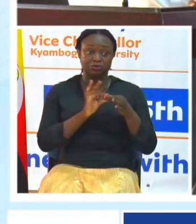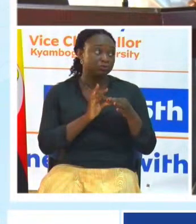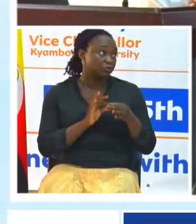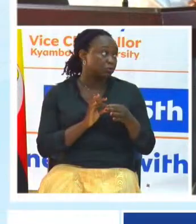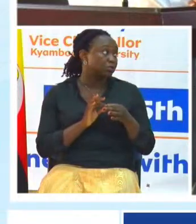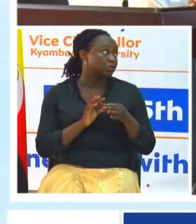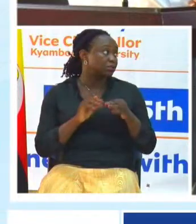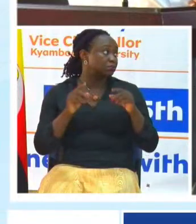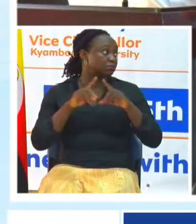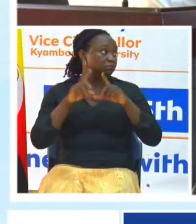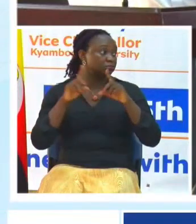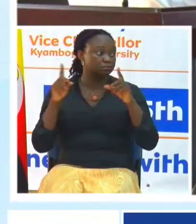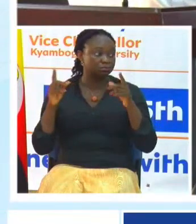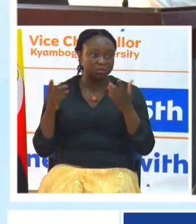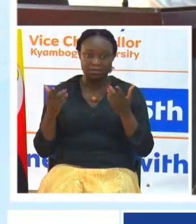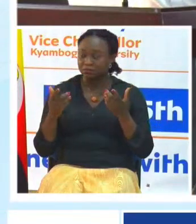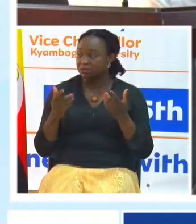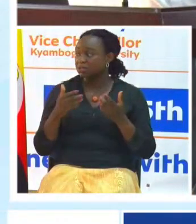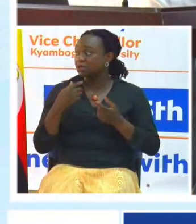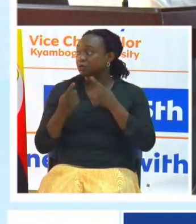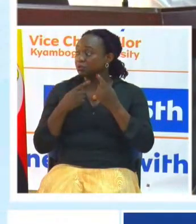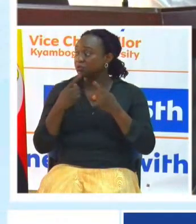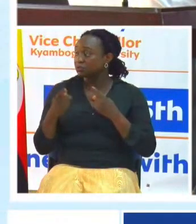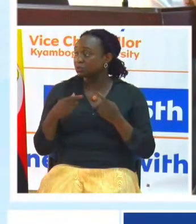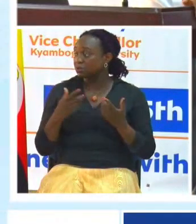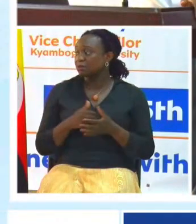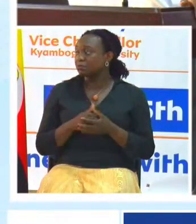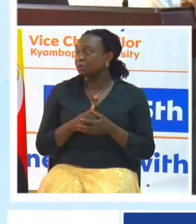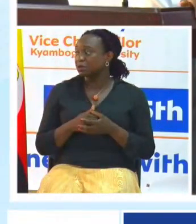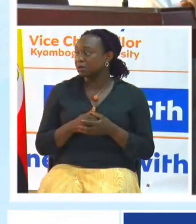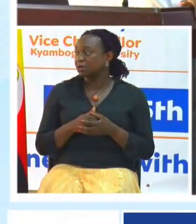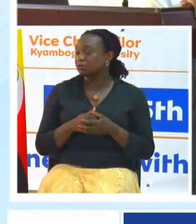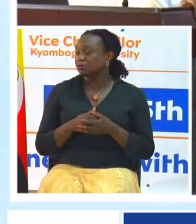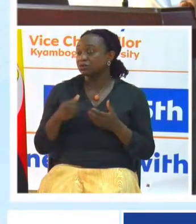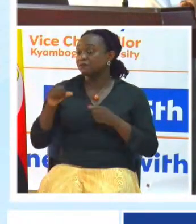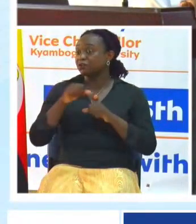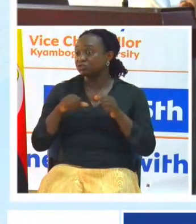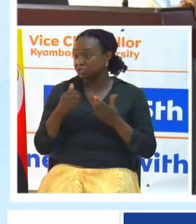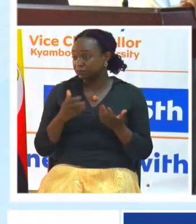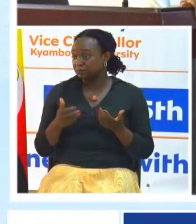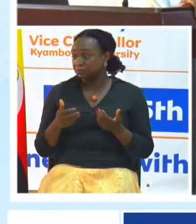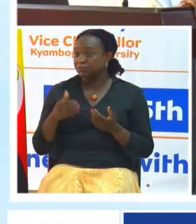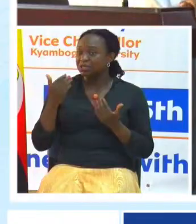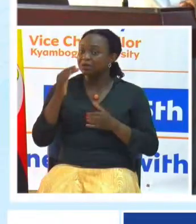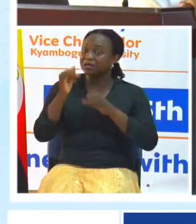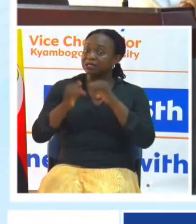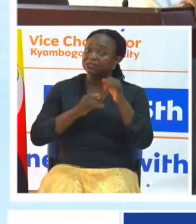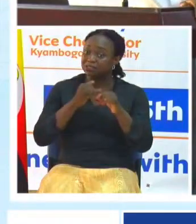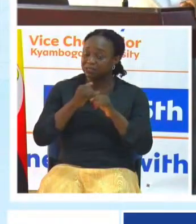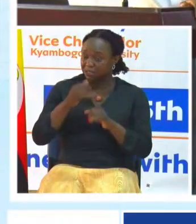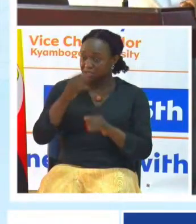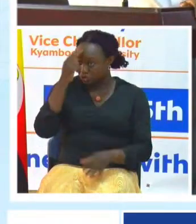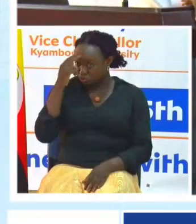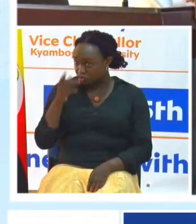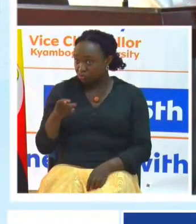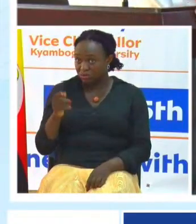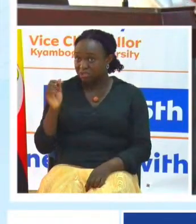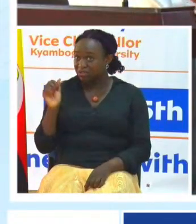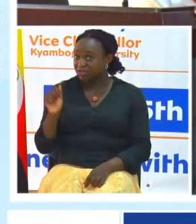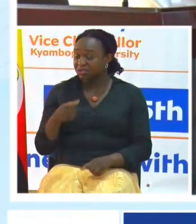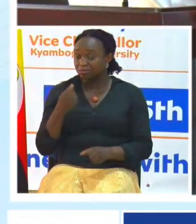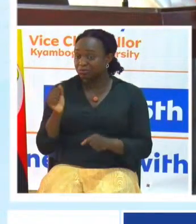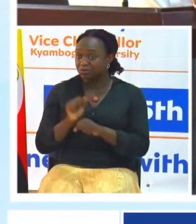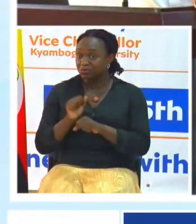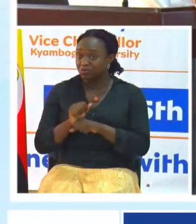I will be talking about fellowships. I talked about fellowships, work study opportunities. As an international student, you can't work more